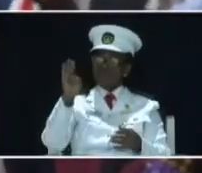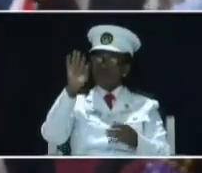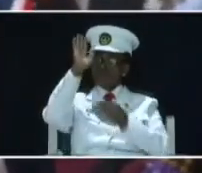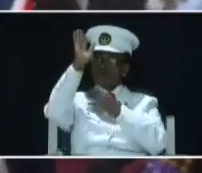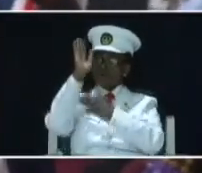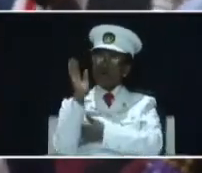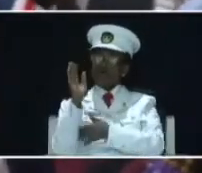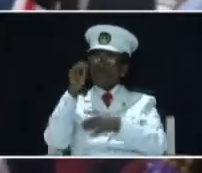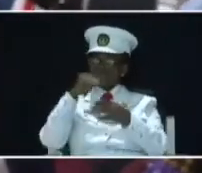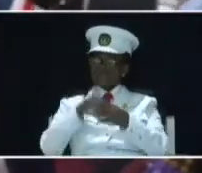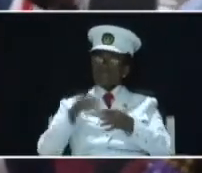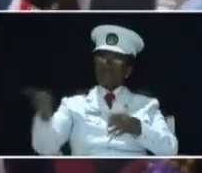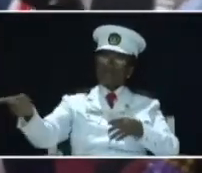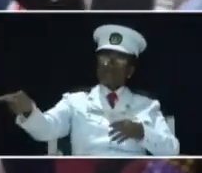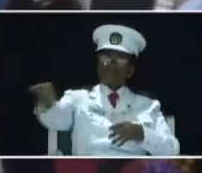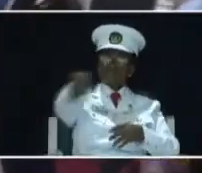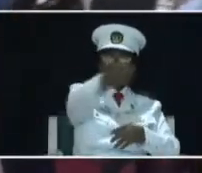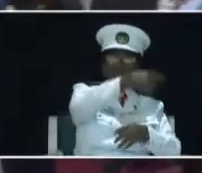will be burned by fire.